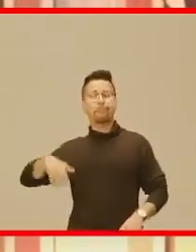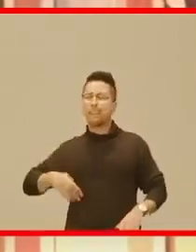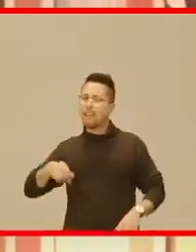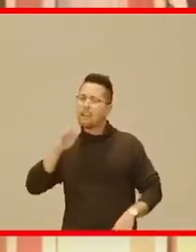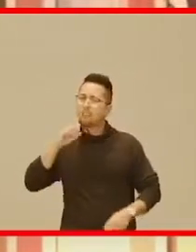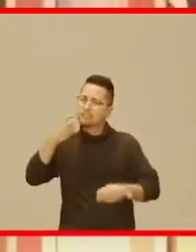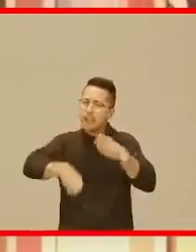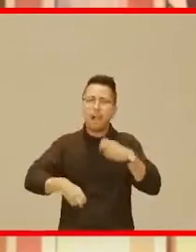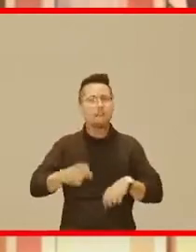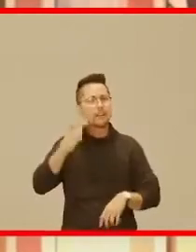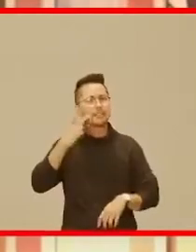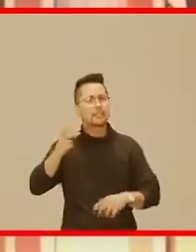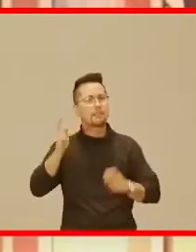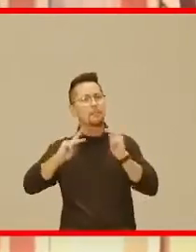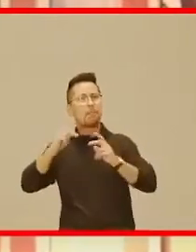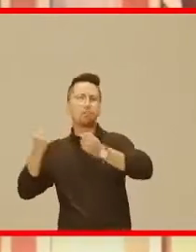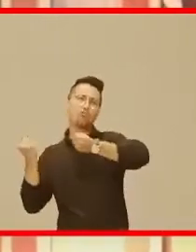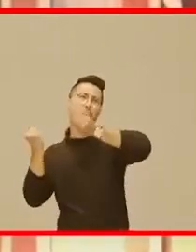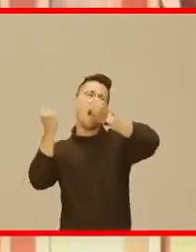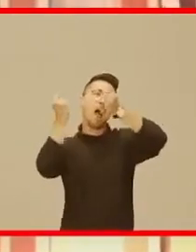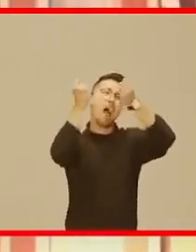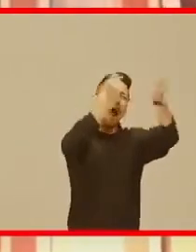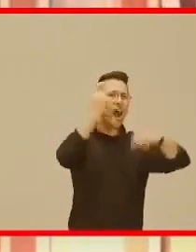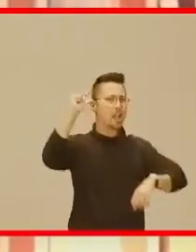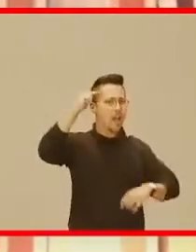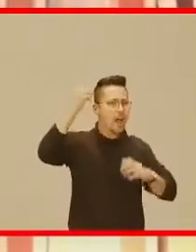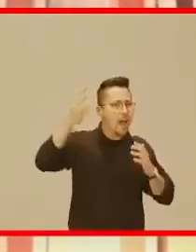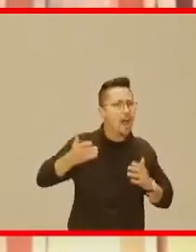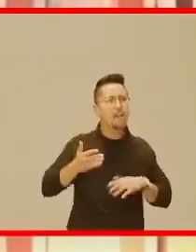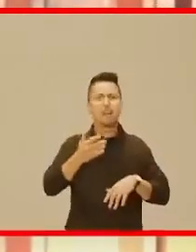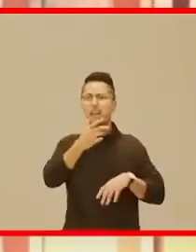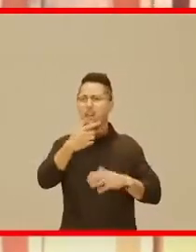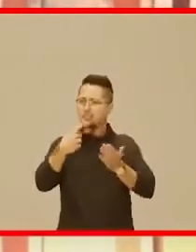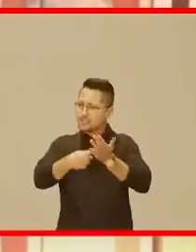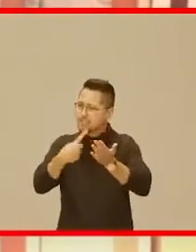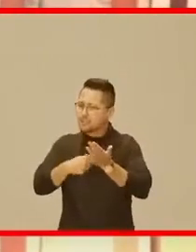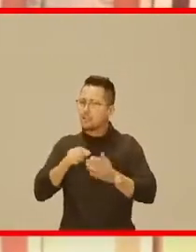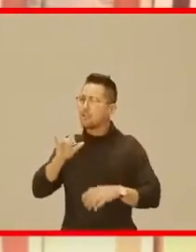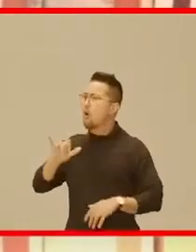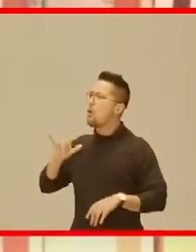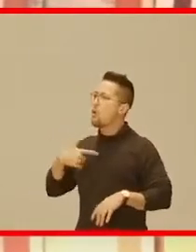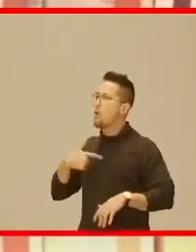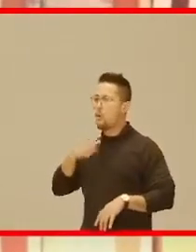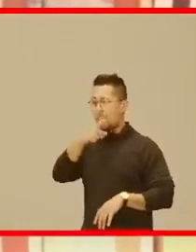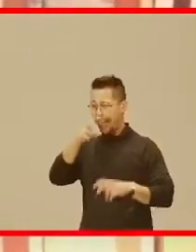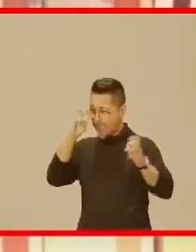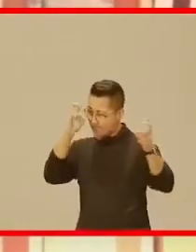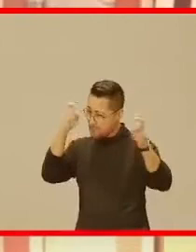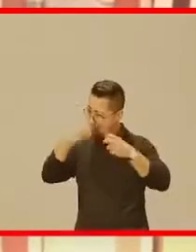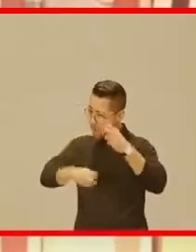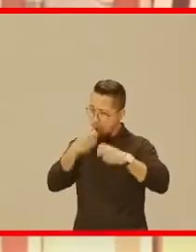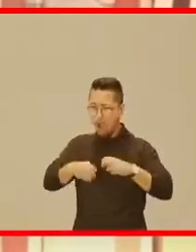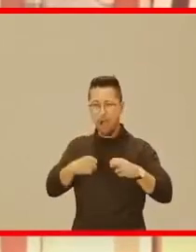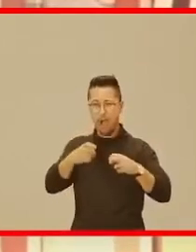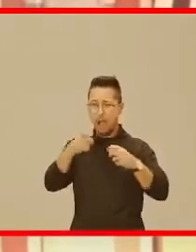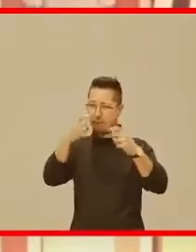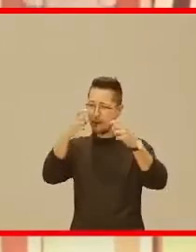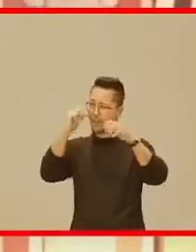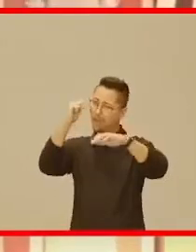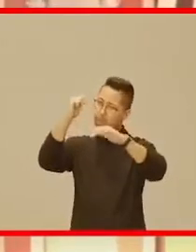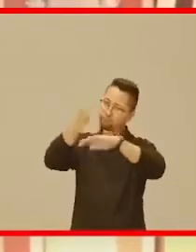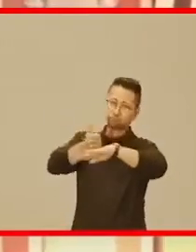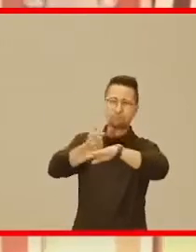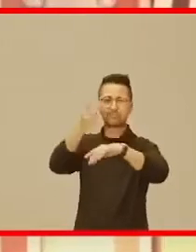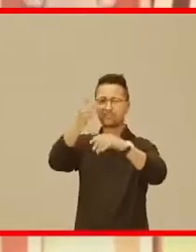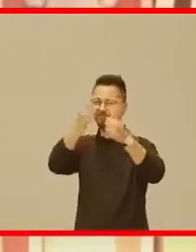people would come all the way to Tallahassee or would be talking about an issue and you find out, hey, that's federal or that's local. That happens a lot.